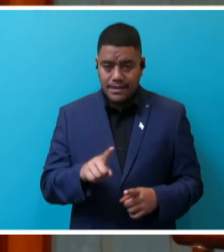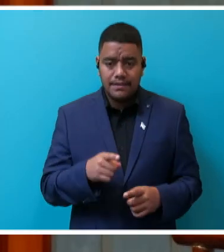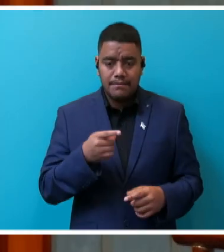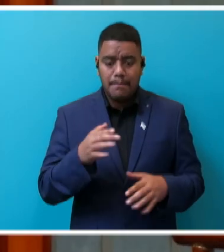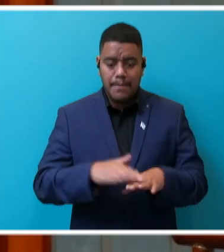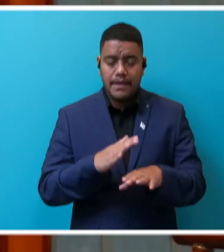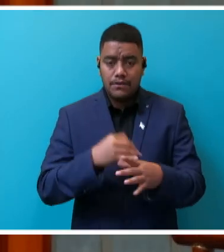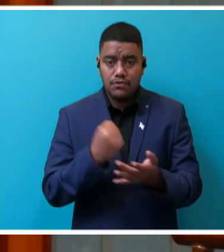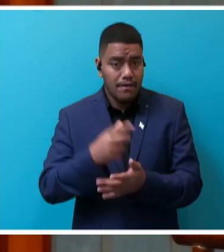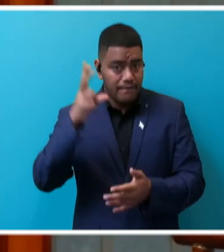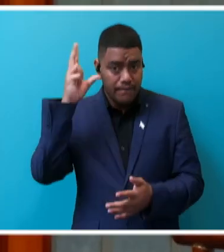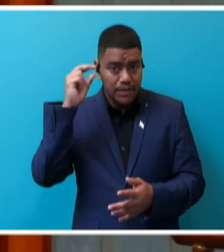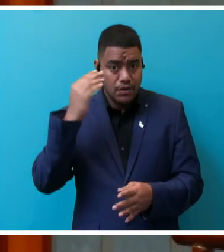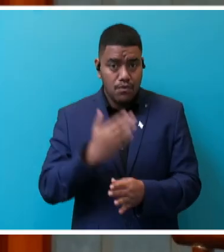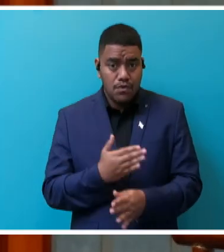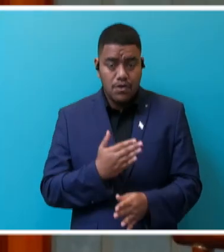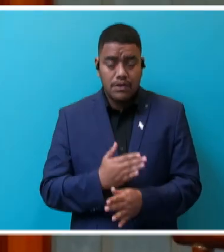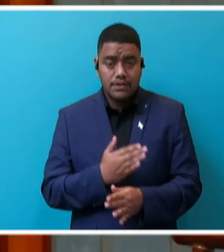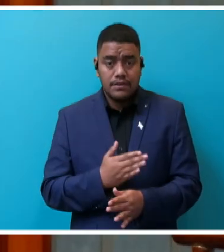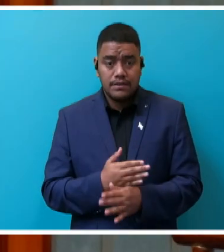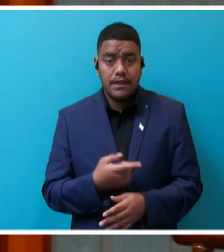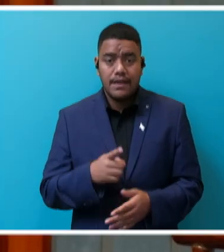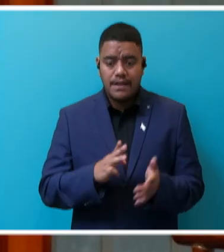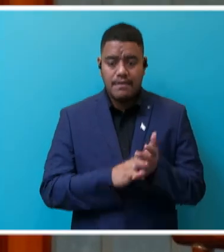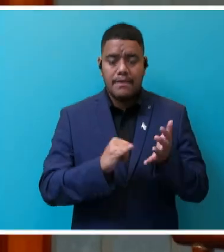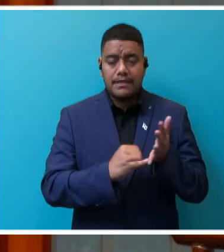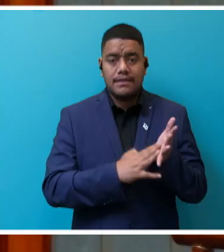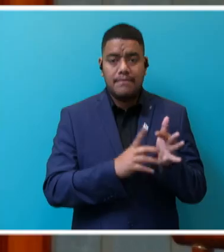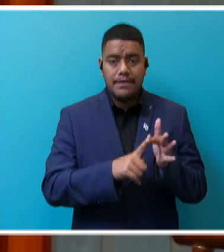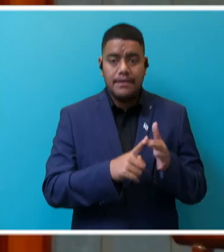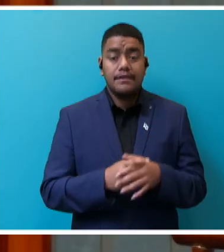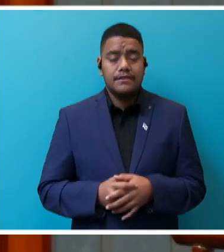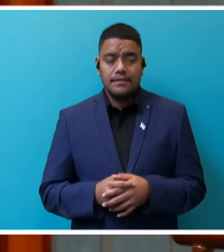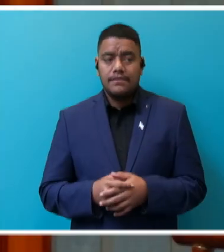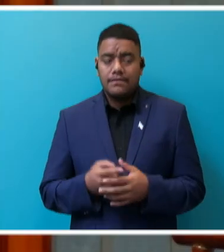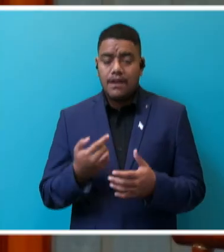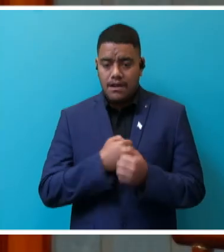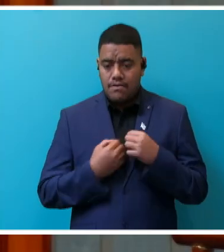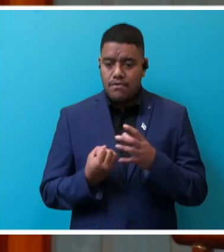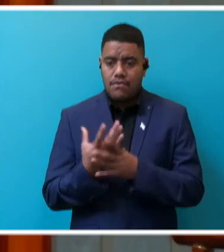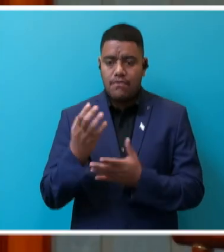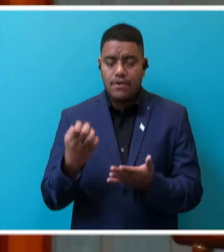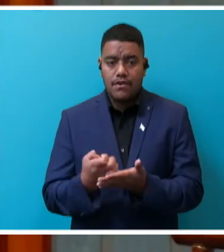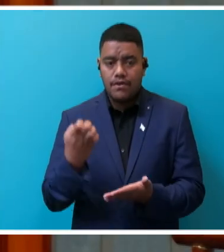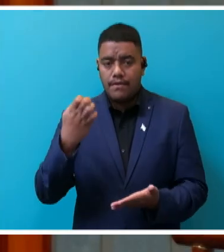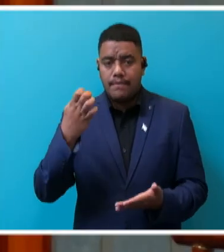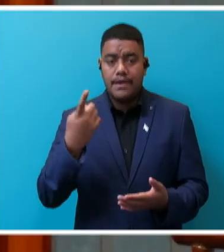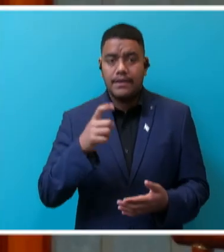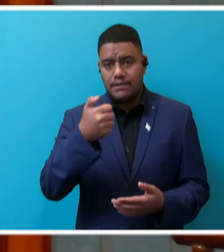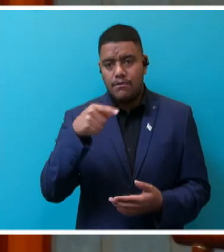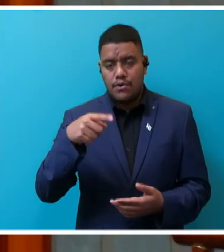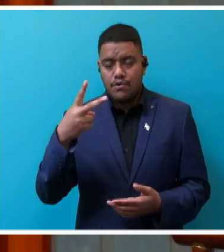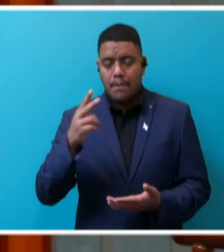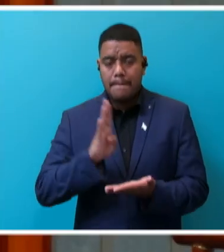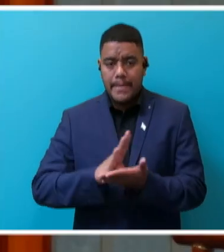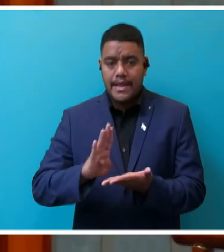that Fijian workers and MSMEs directly benefit from our growing economy and the 6.2 billion